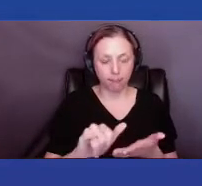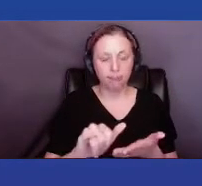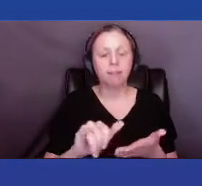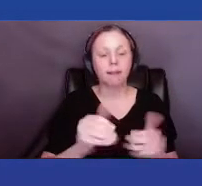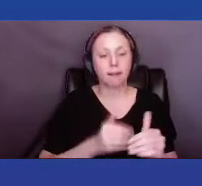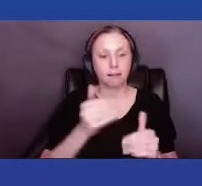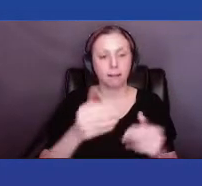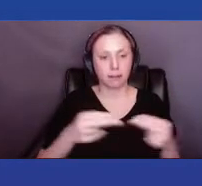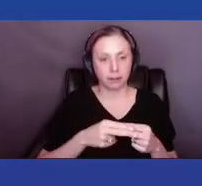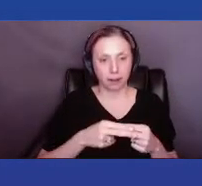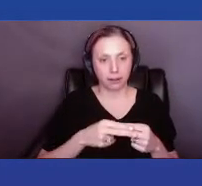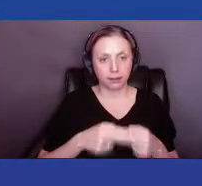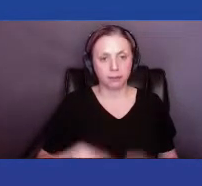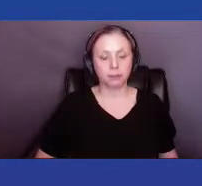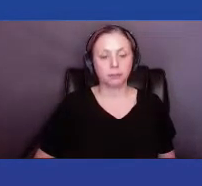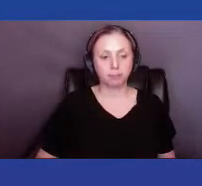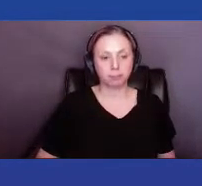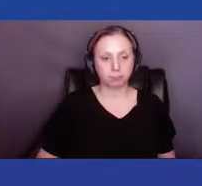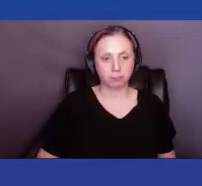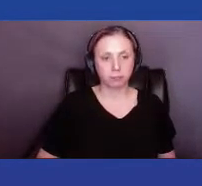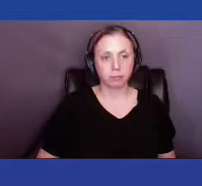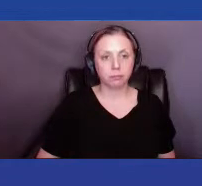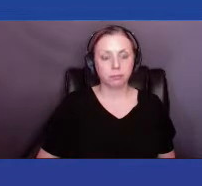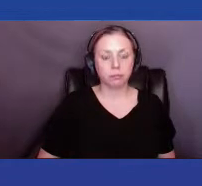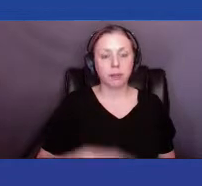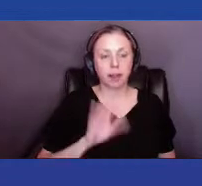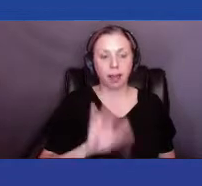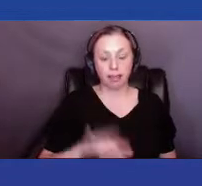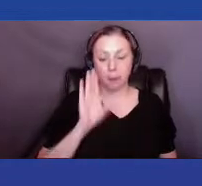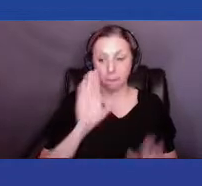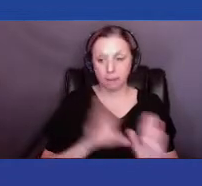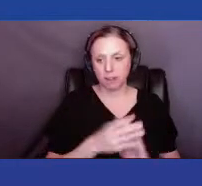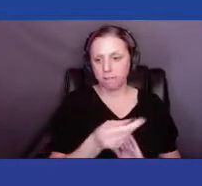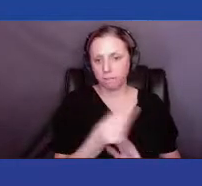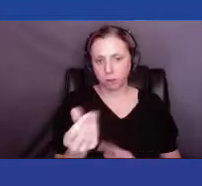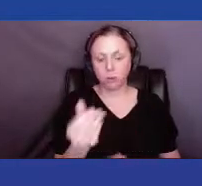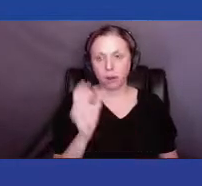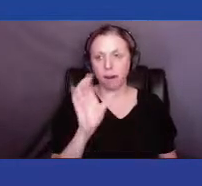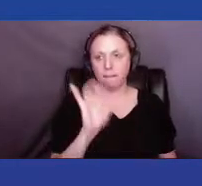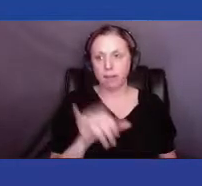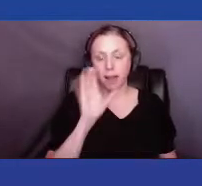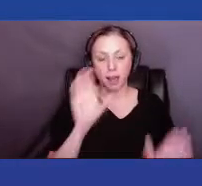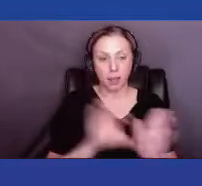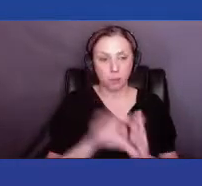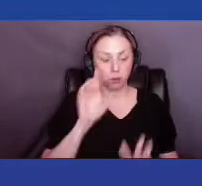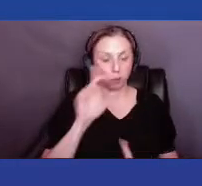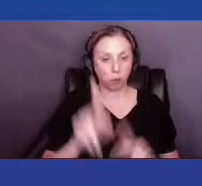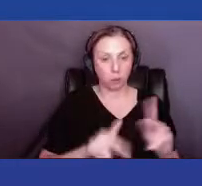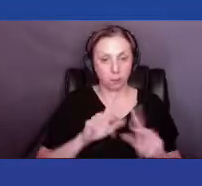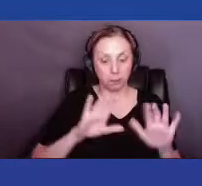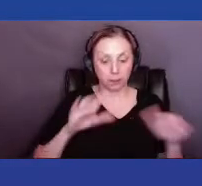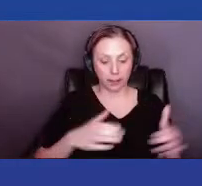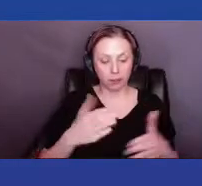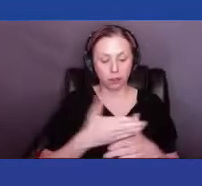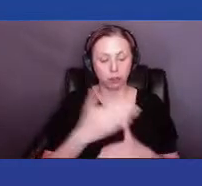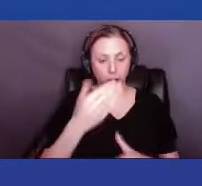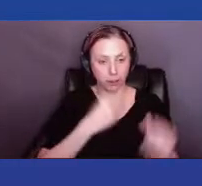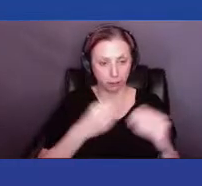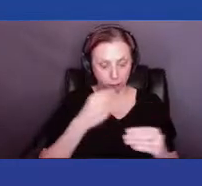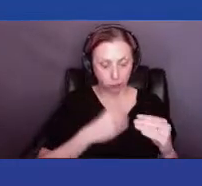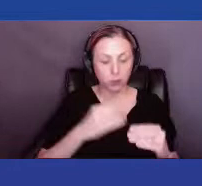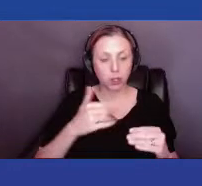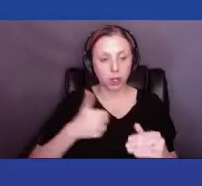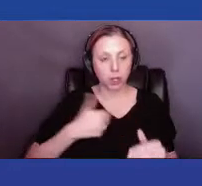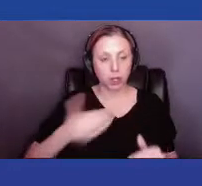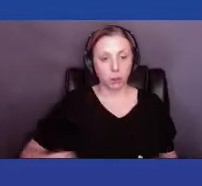slide. And this next series is a few of these images of people gathering and sharing food. Here are guests at the